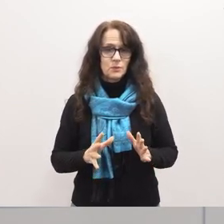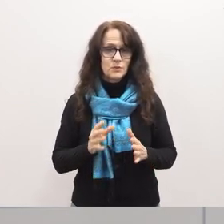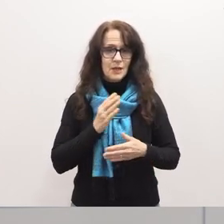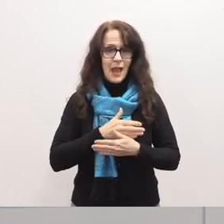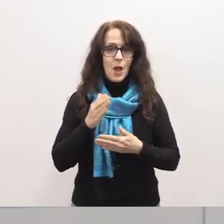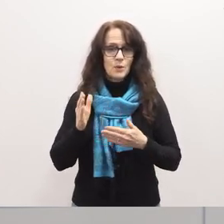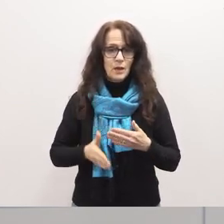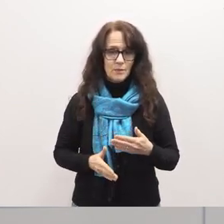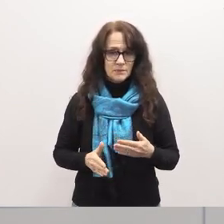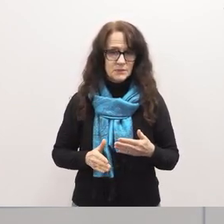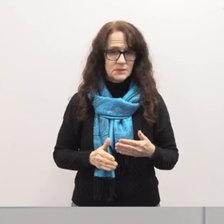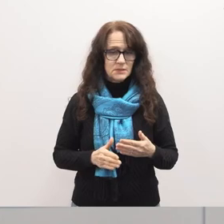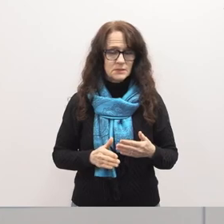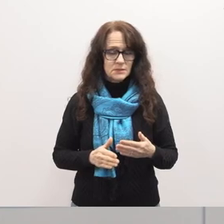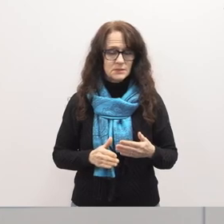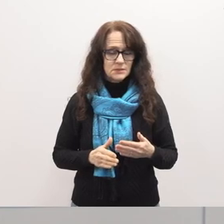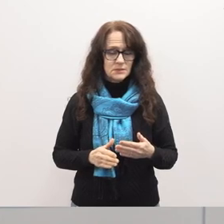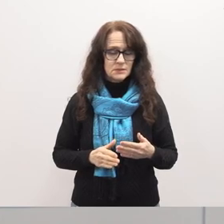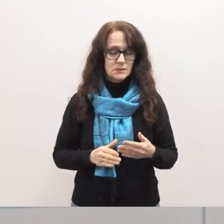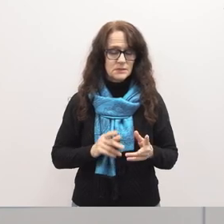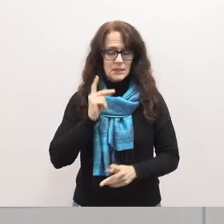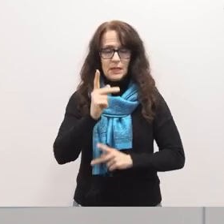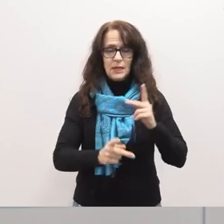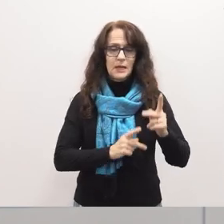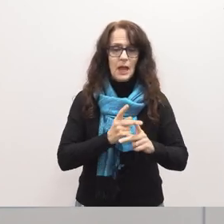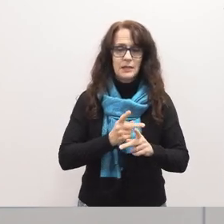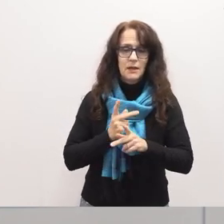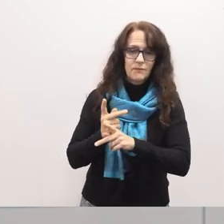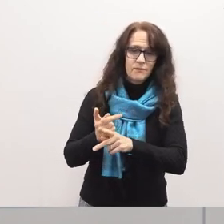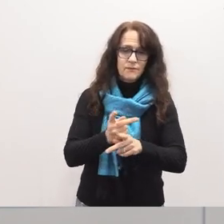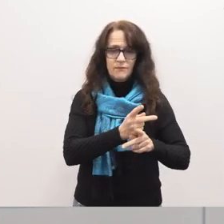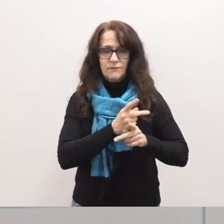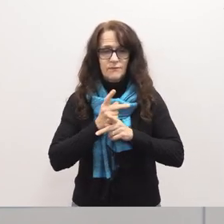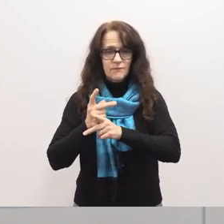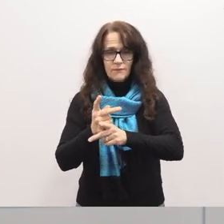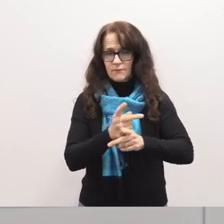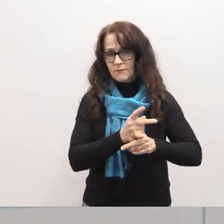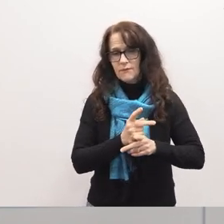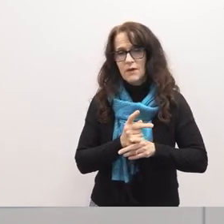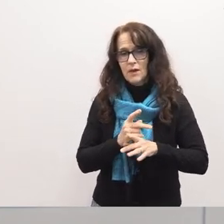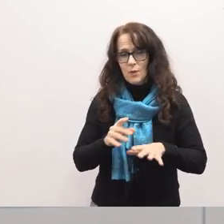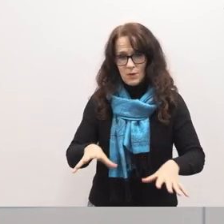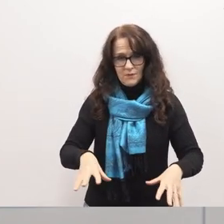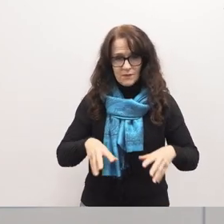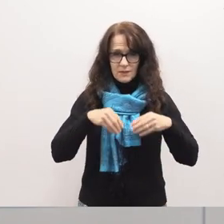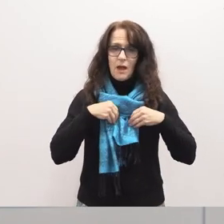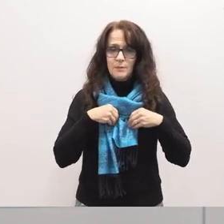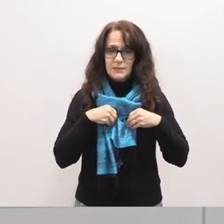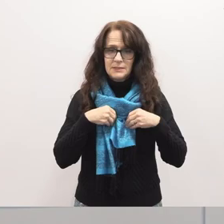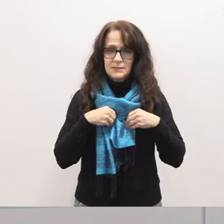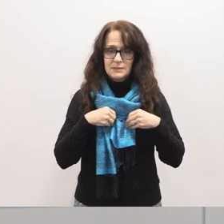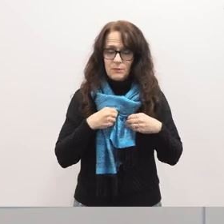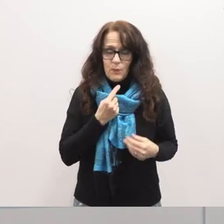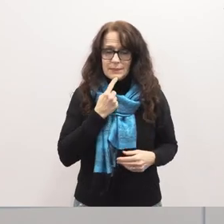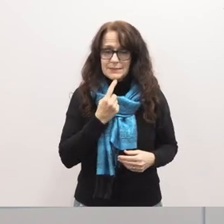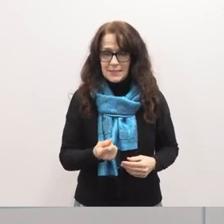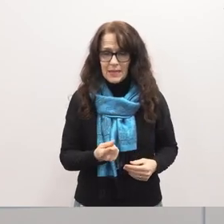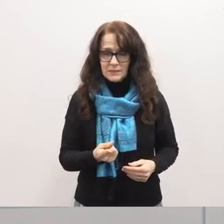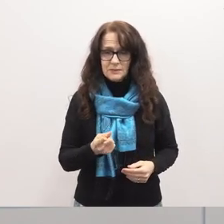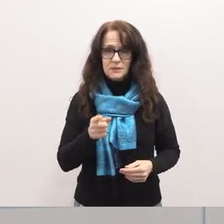outcomes form of governance that we have adopted says is that